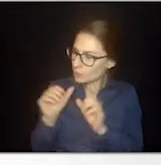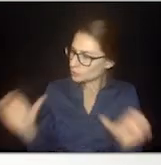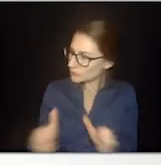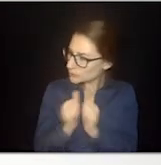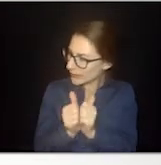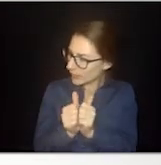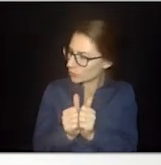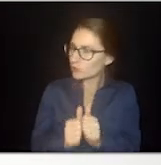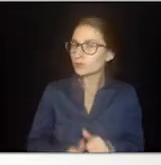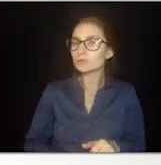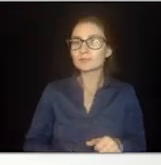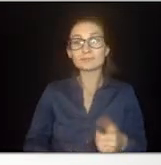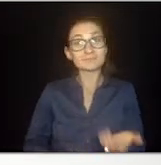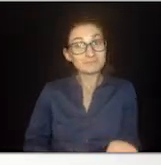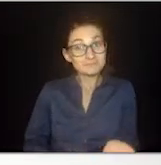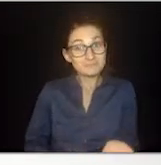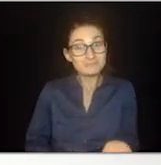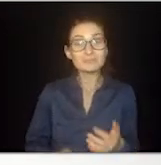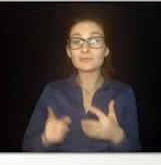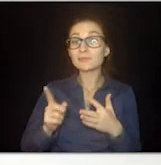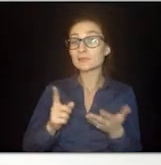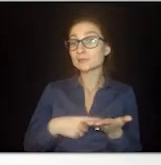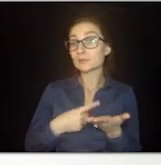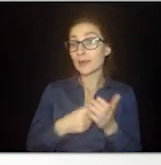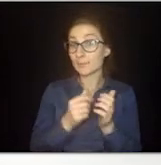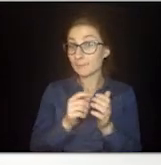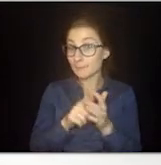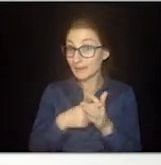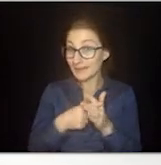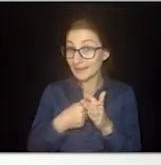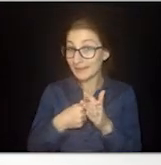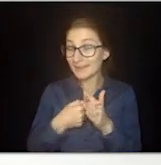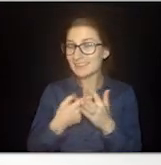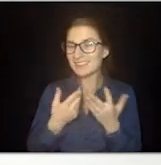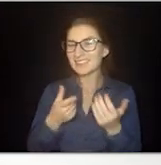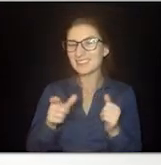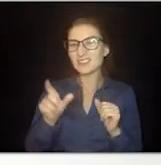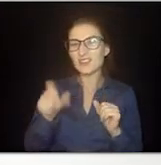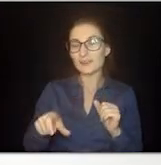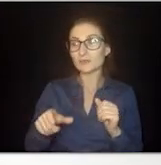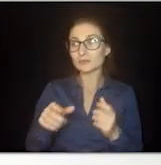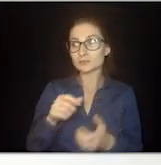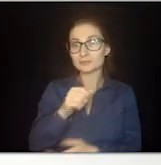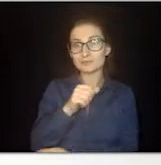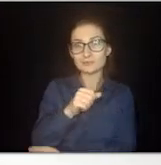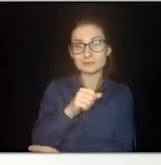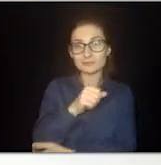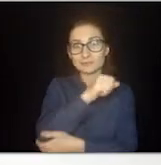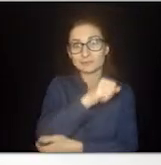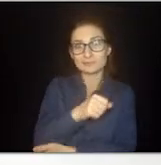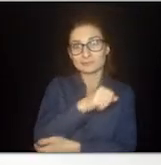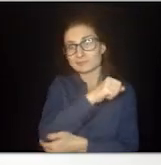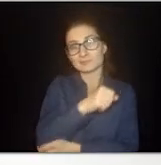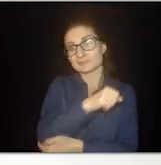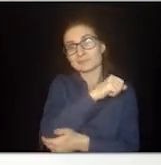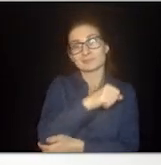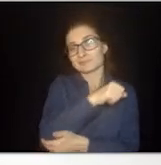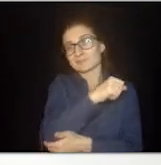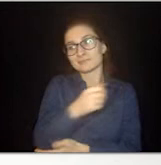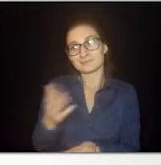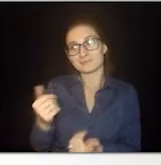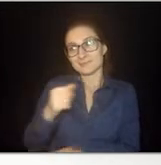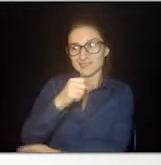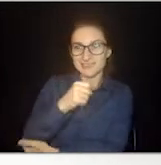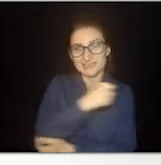let's do this together. And sometimes at the beginning, you can't do this with the microphone, you're going to have to do a little elbow